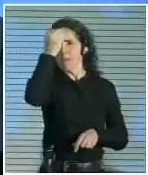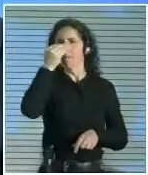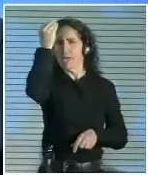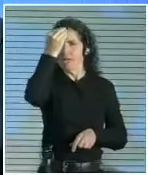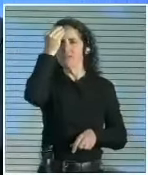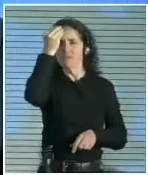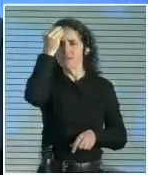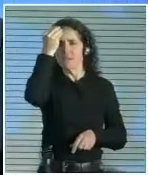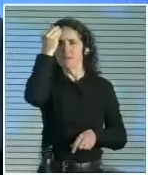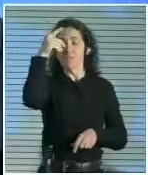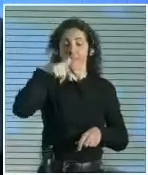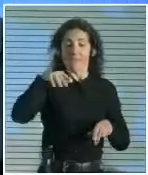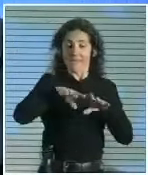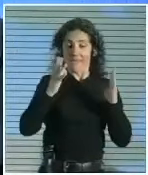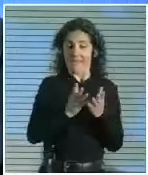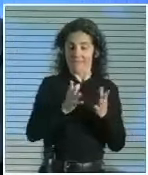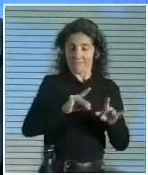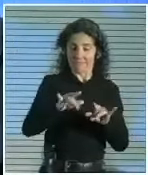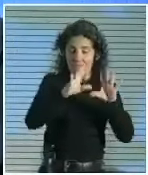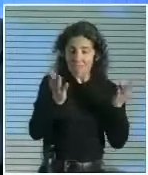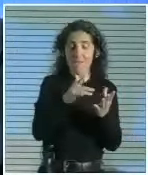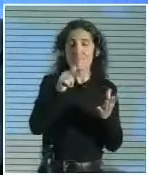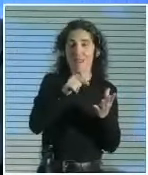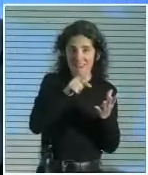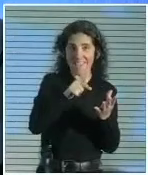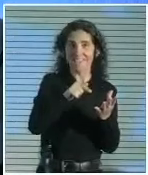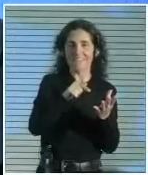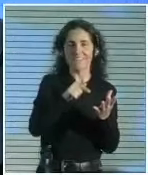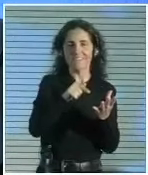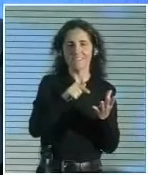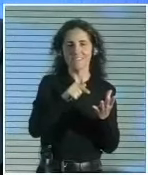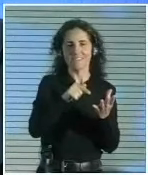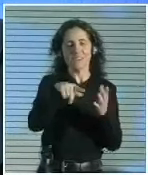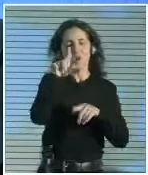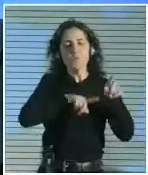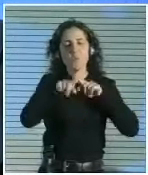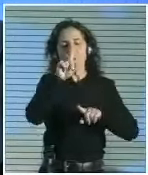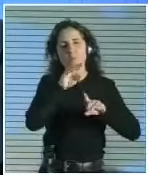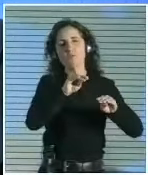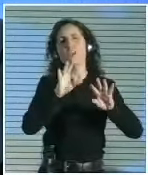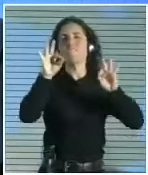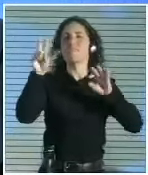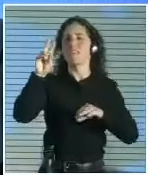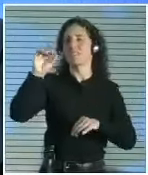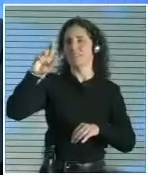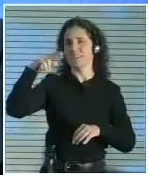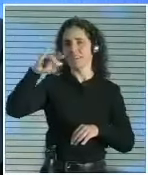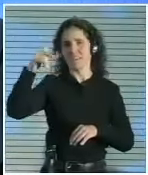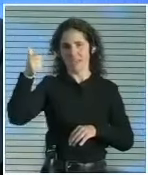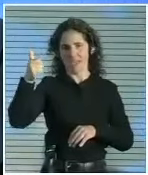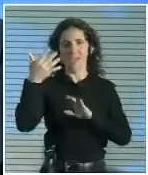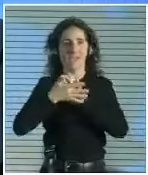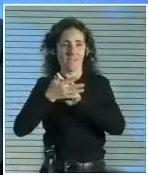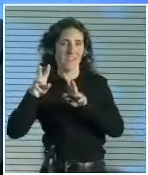world, especially those, as Virginia mentioned, associated to sustainable consumption and production, are too big for us.